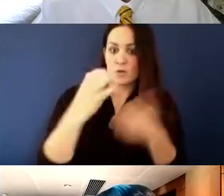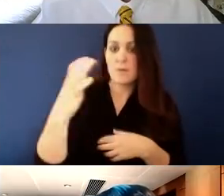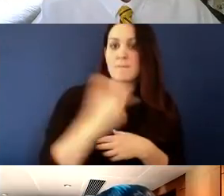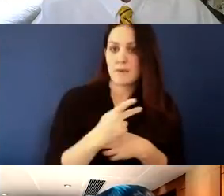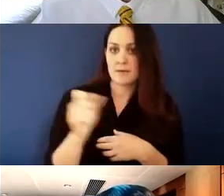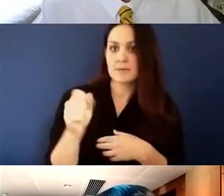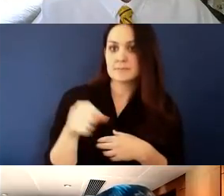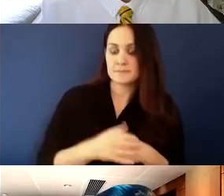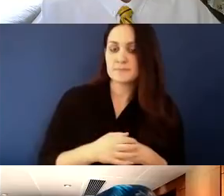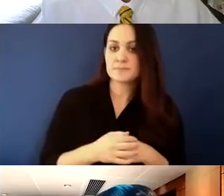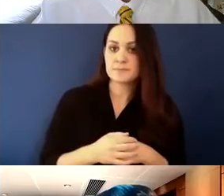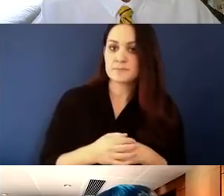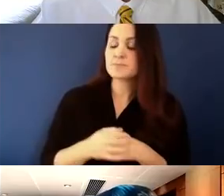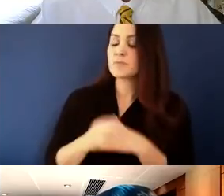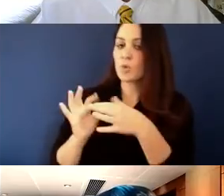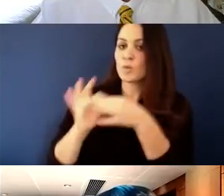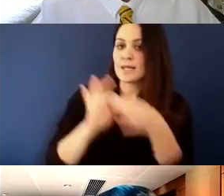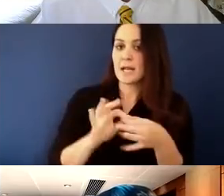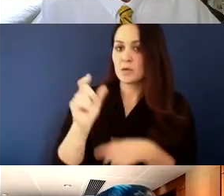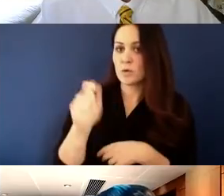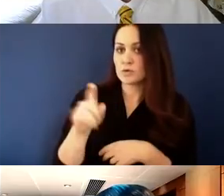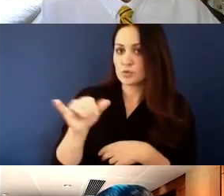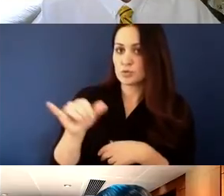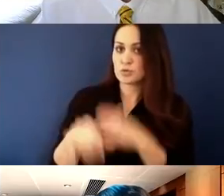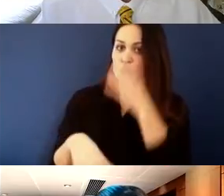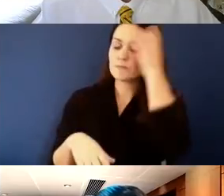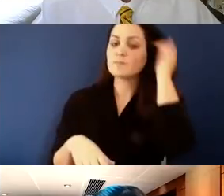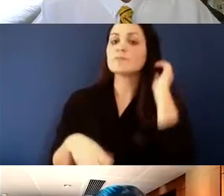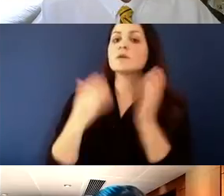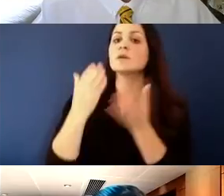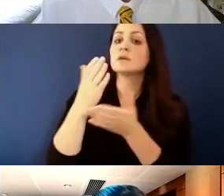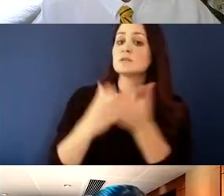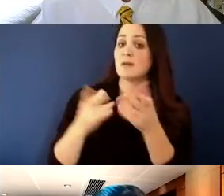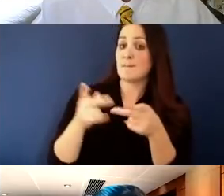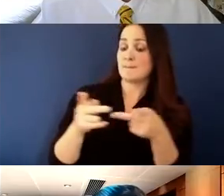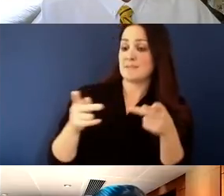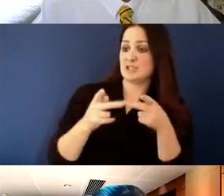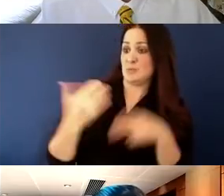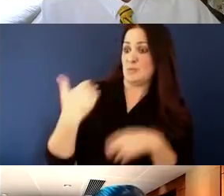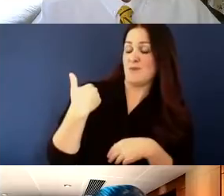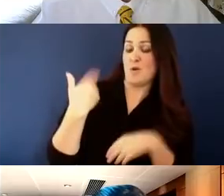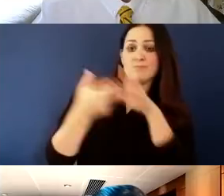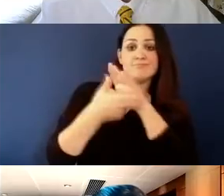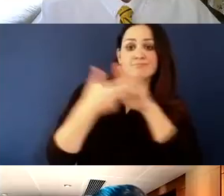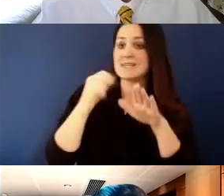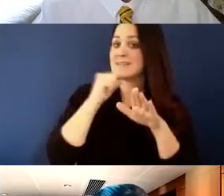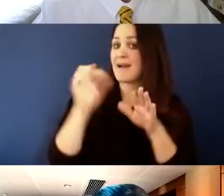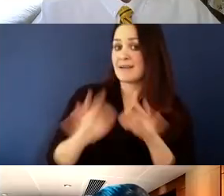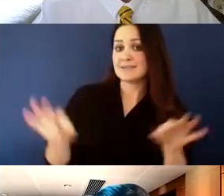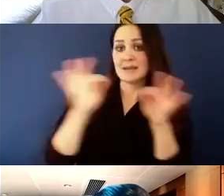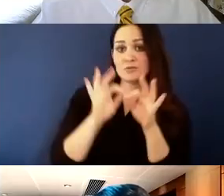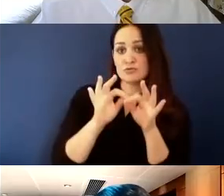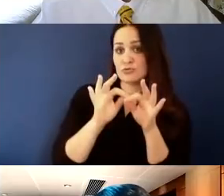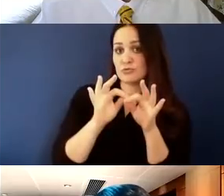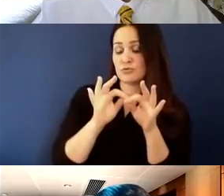Okay, and a related question. Some positions were once considered non-essential and working at home